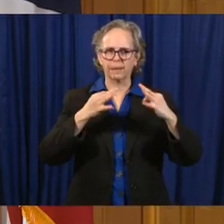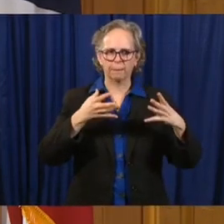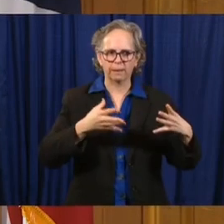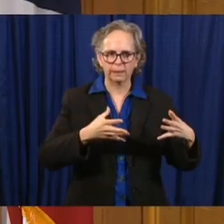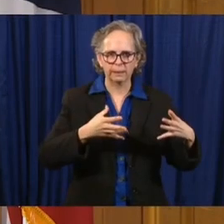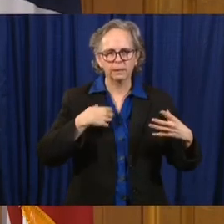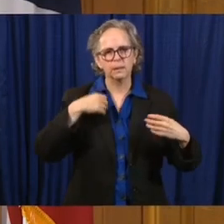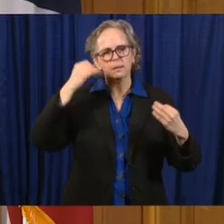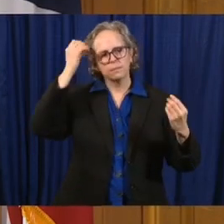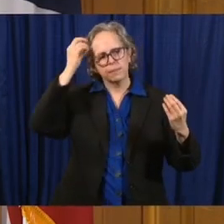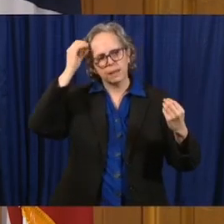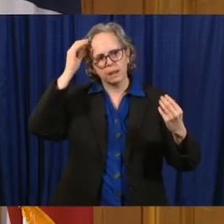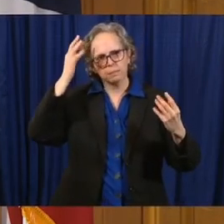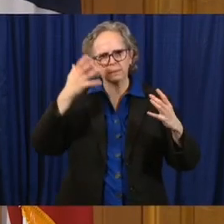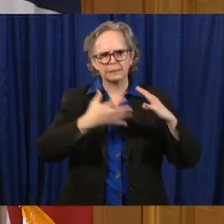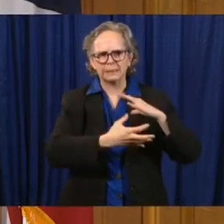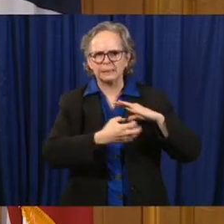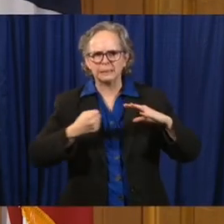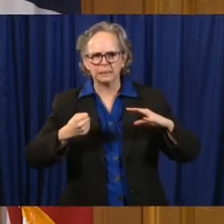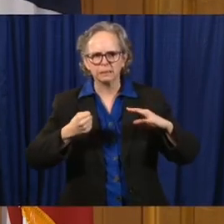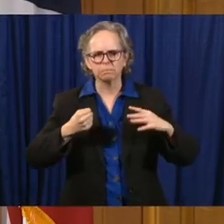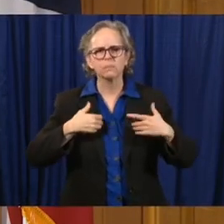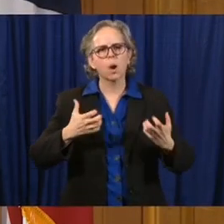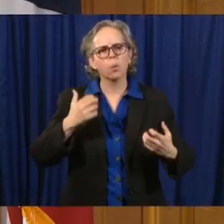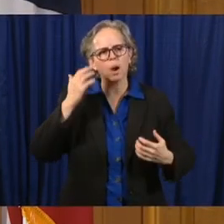decision. Thank you.